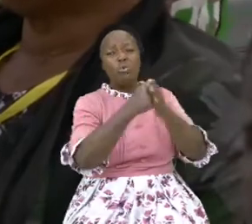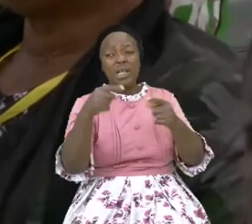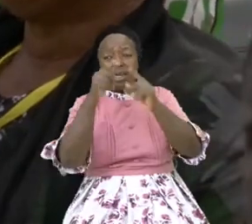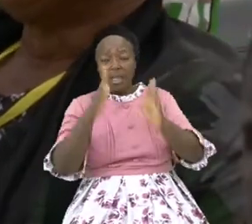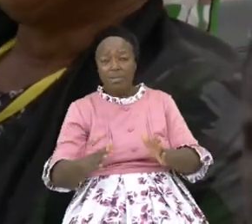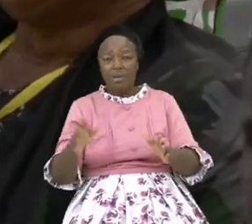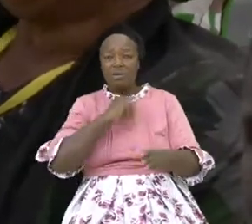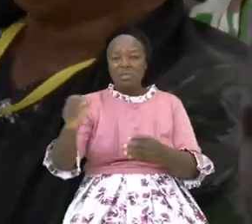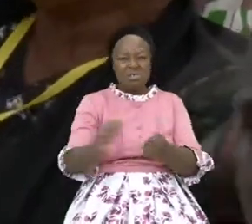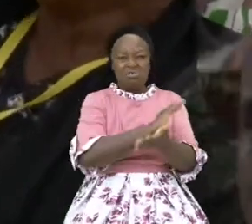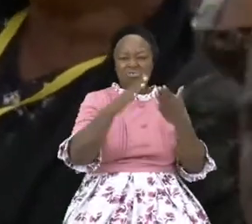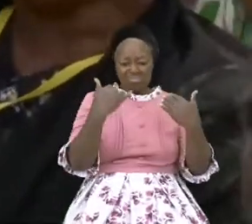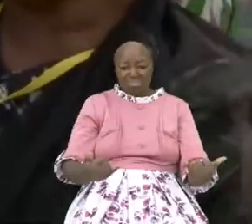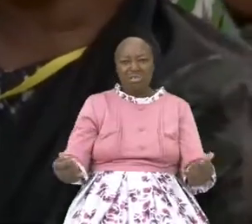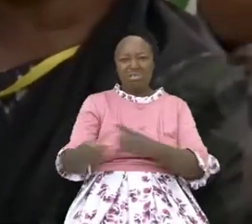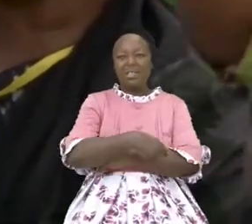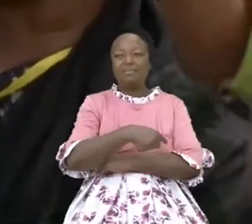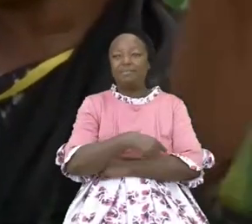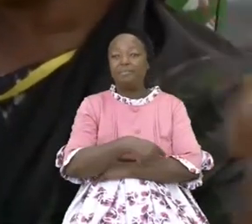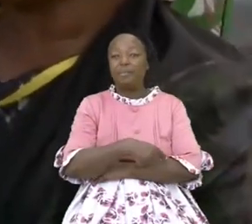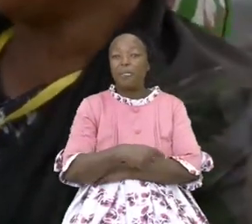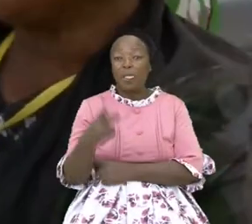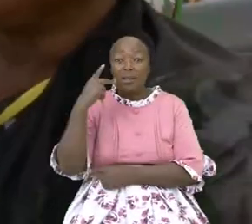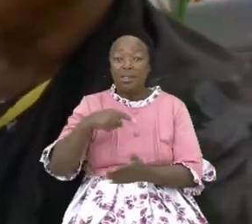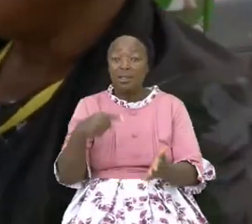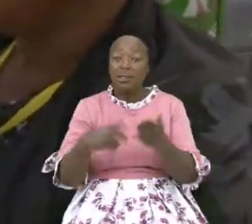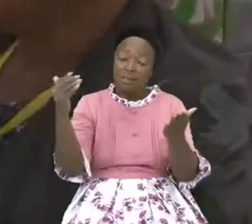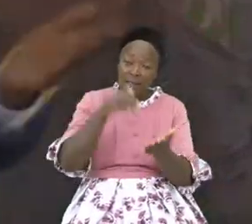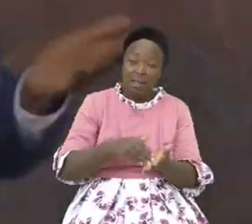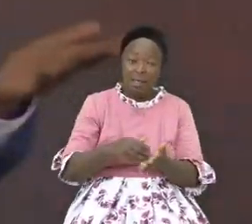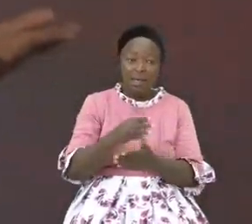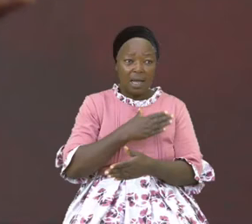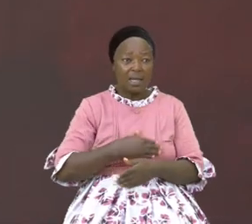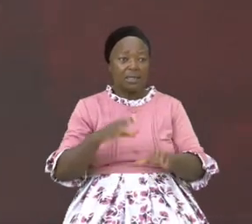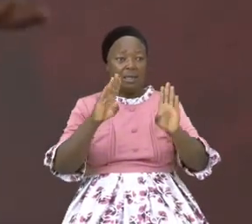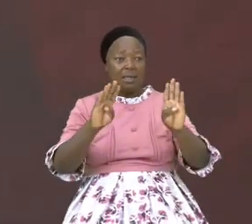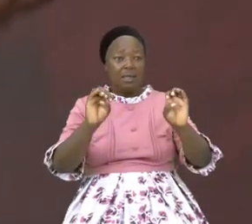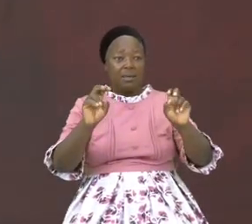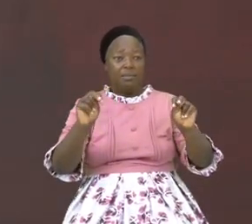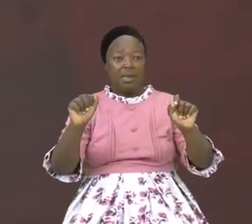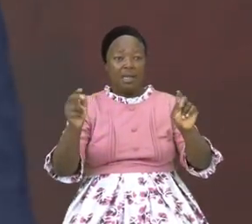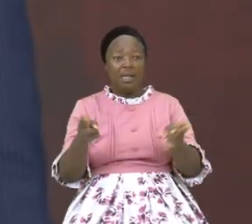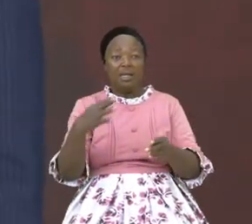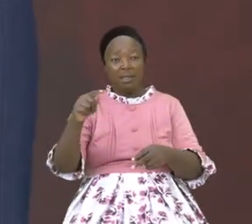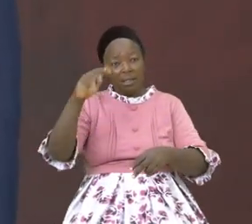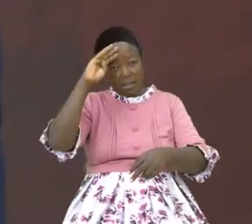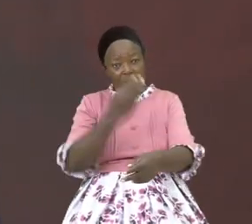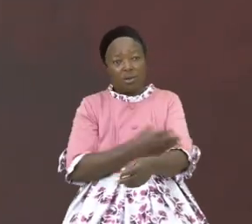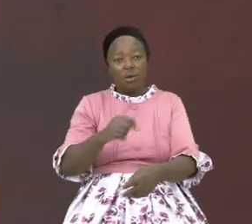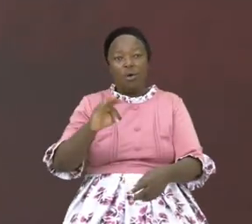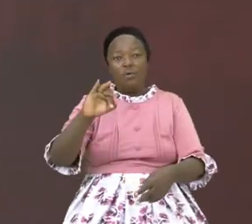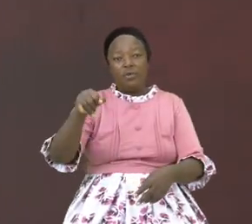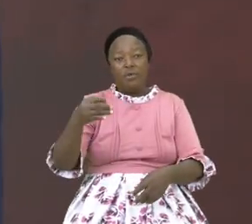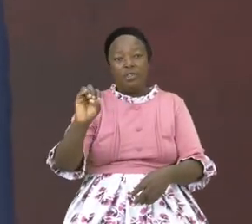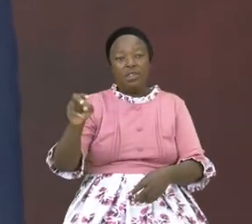they'll be scattered today. Look at this again. And Benaiah, the son of Jehoiada, answered the